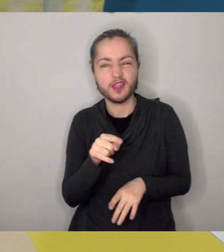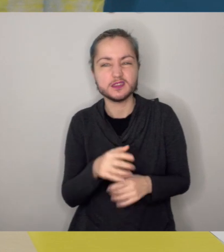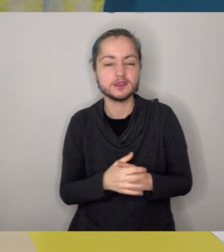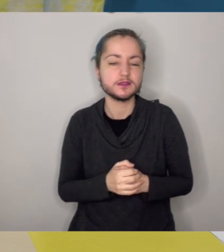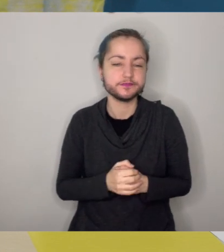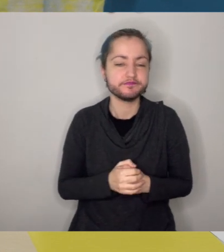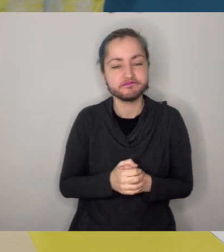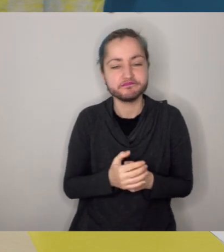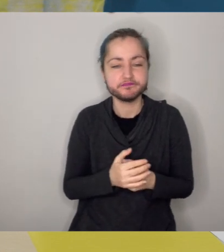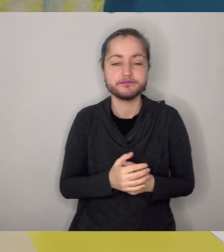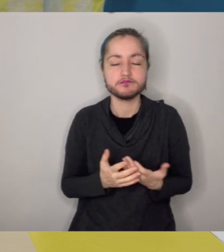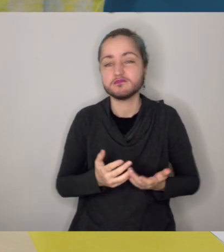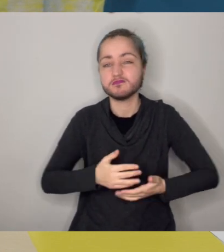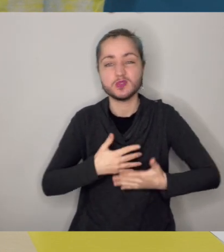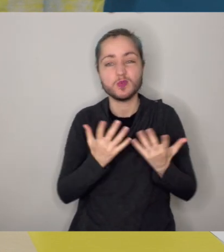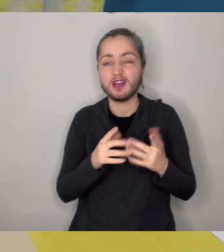Just like this.